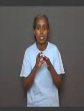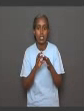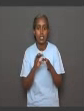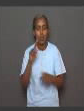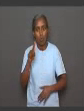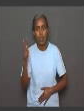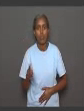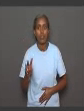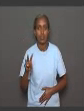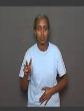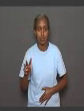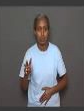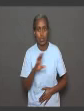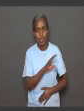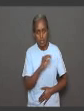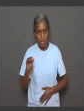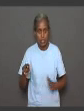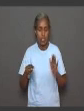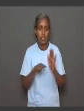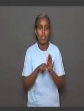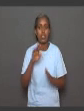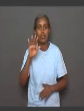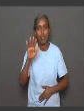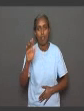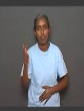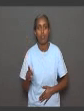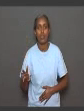coordinates 1/2 and